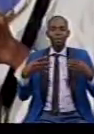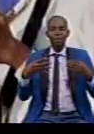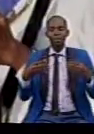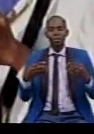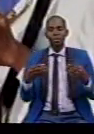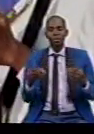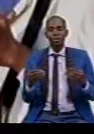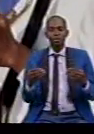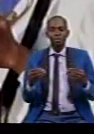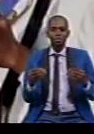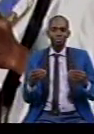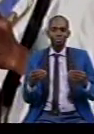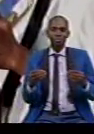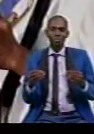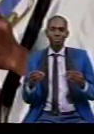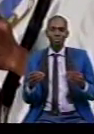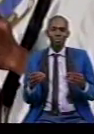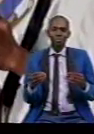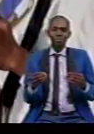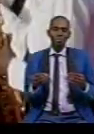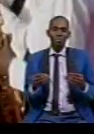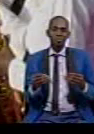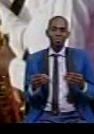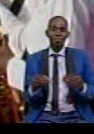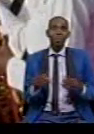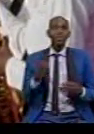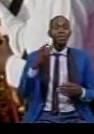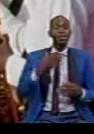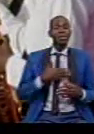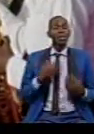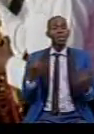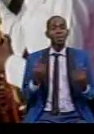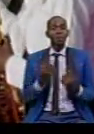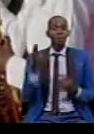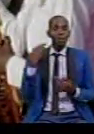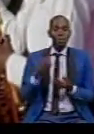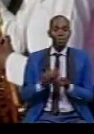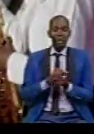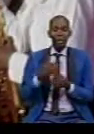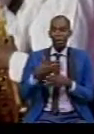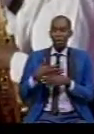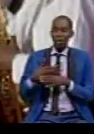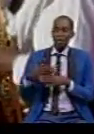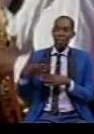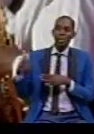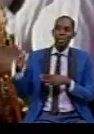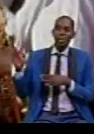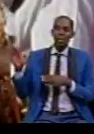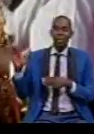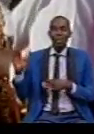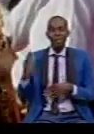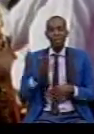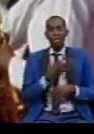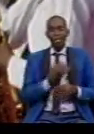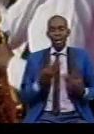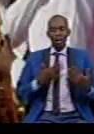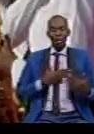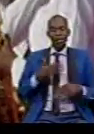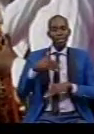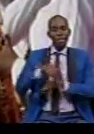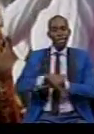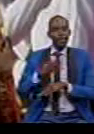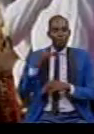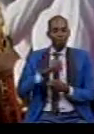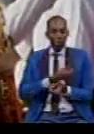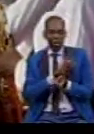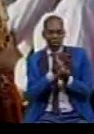excited, and keeping everything that you have got to give. Nobody will take the minutest